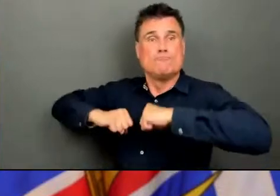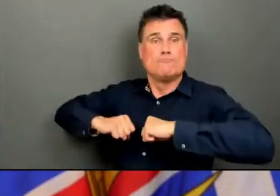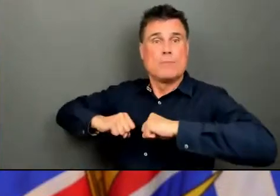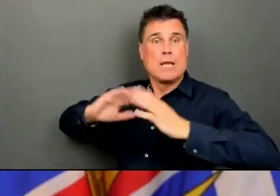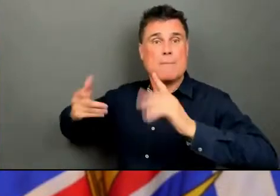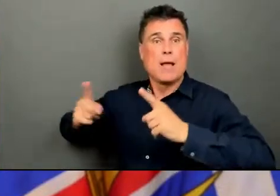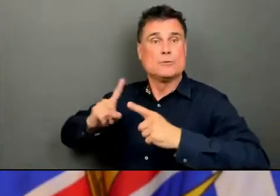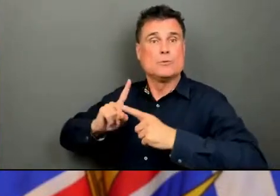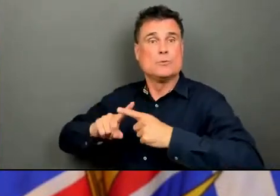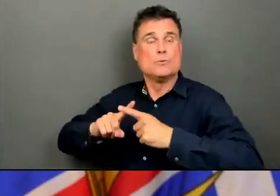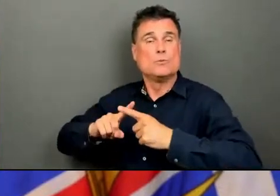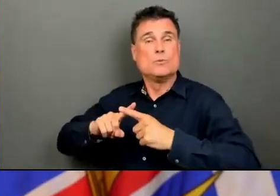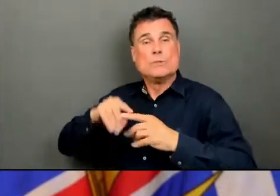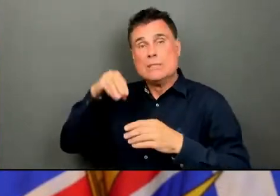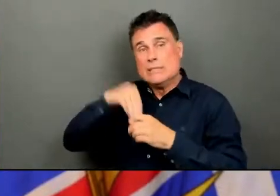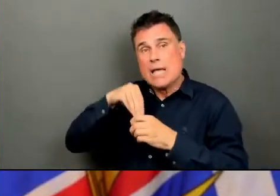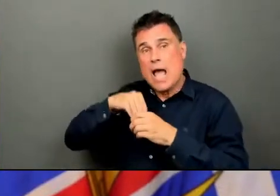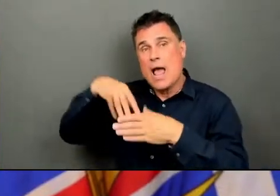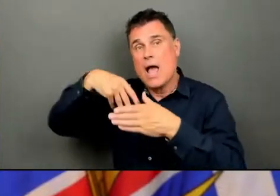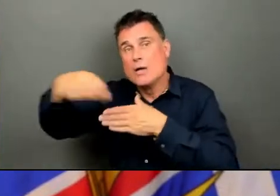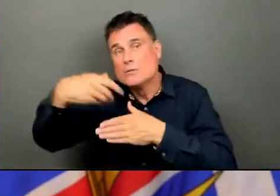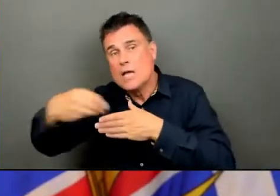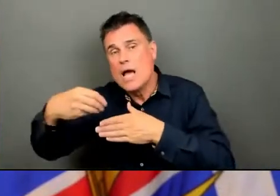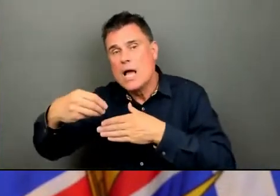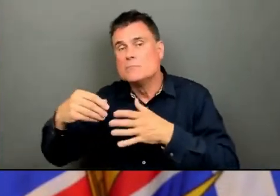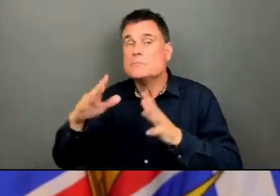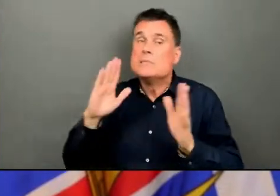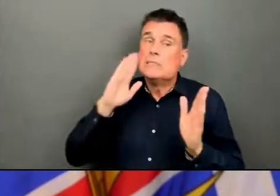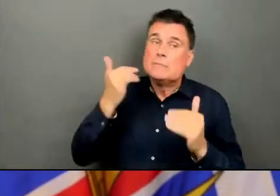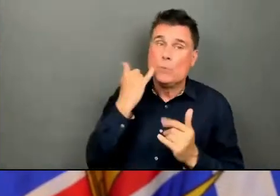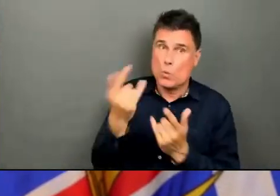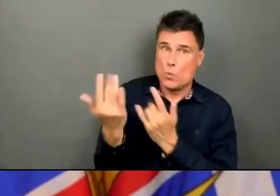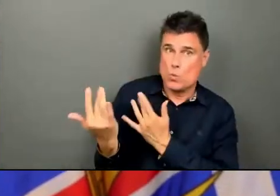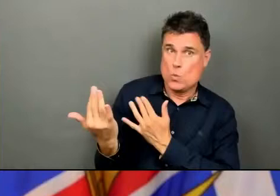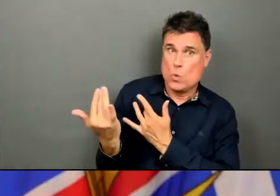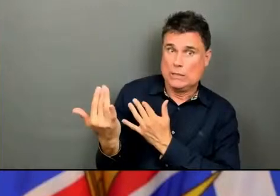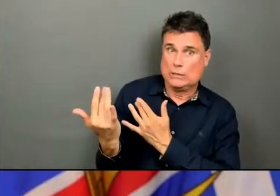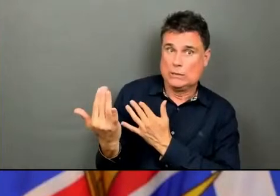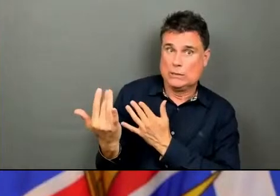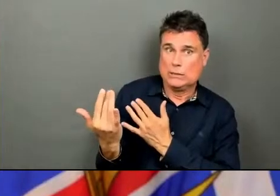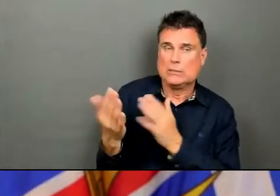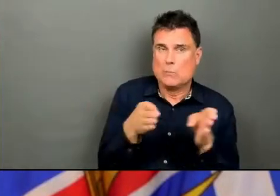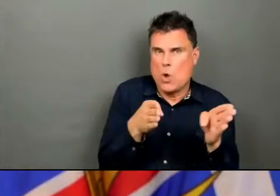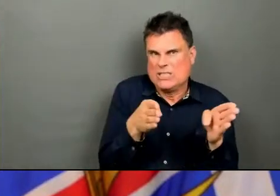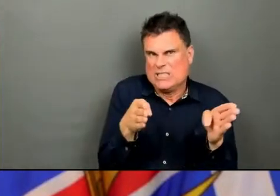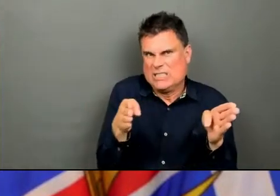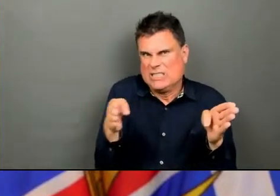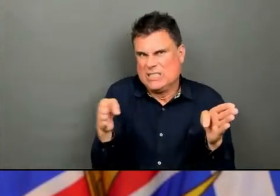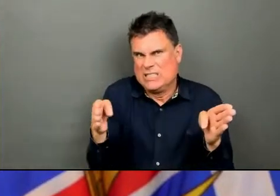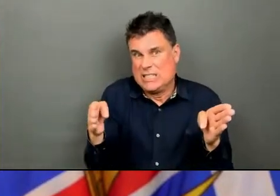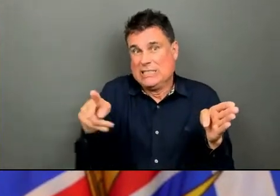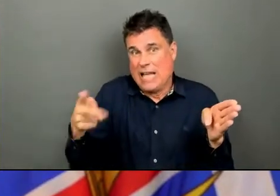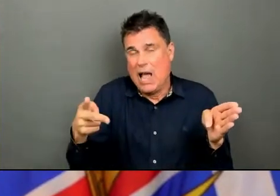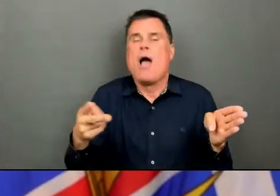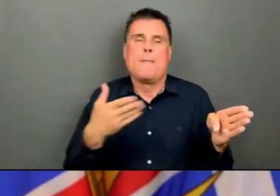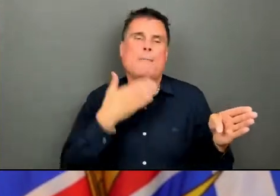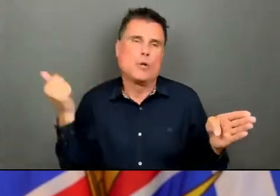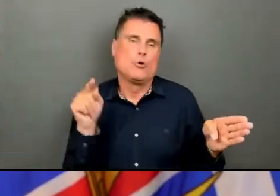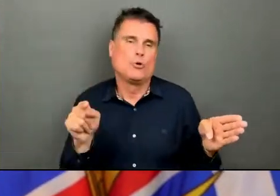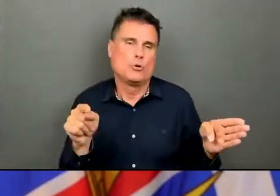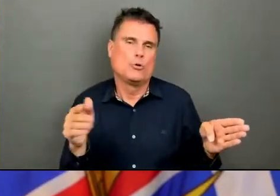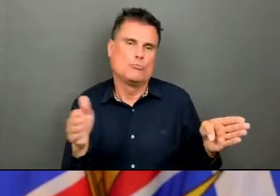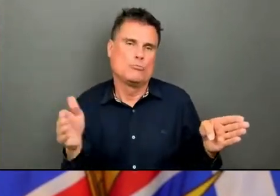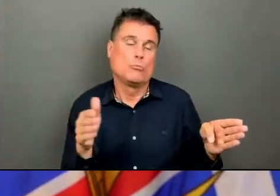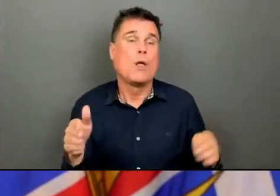little bit better if you waited a little longer between those doses. And I know we were talking with our colleagues from the U.S., and